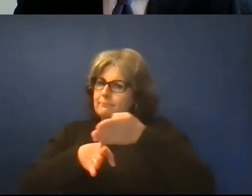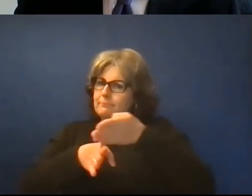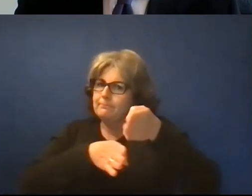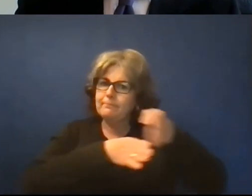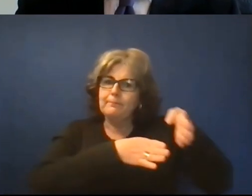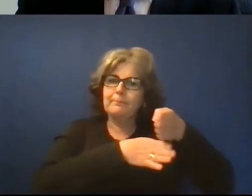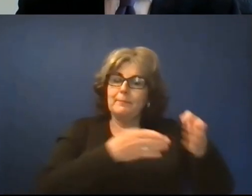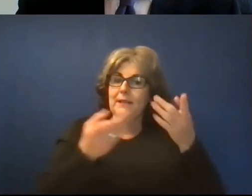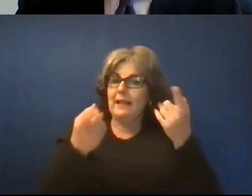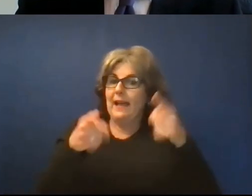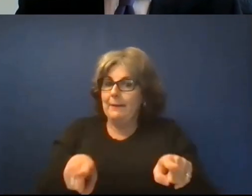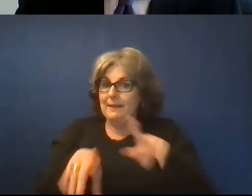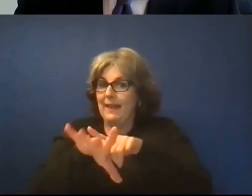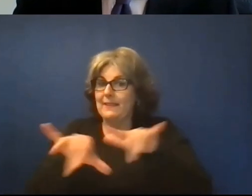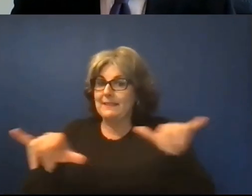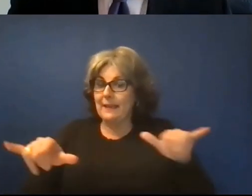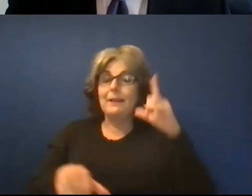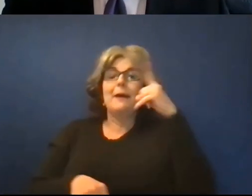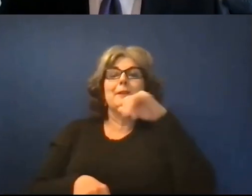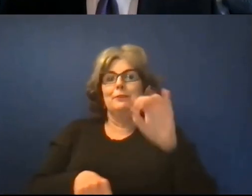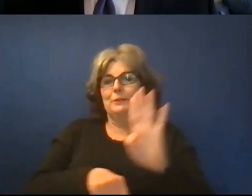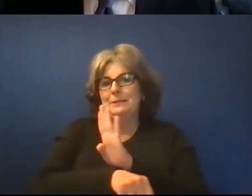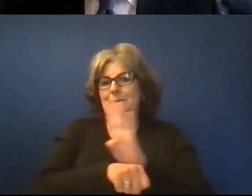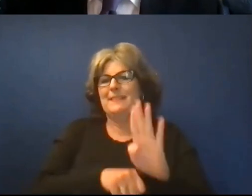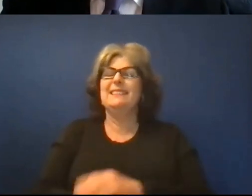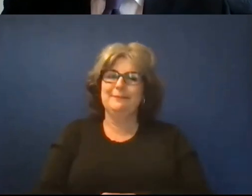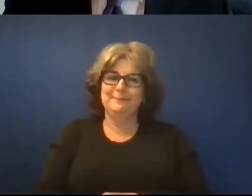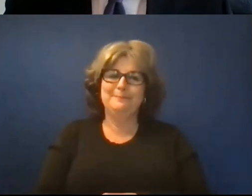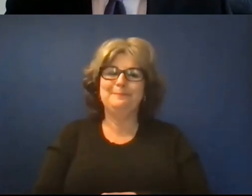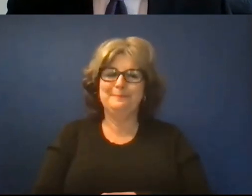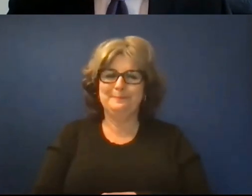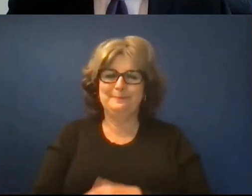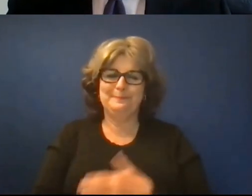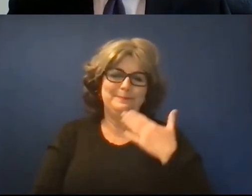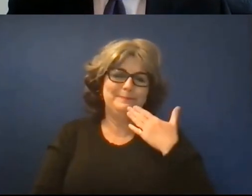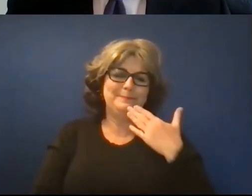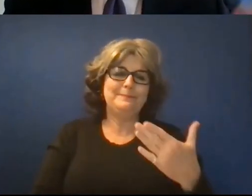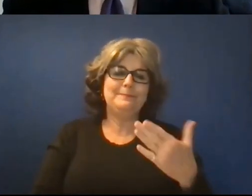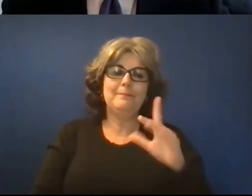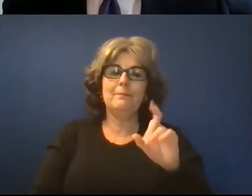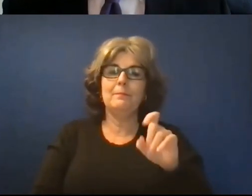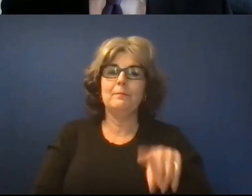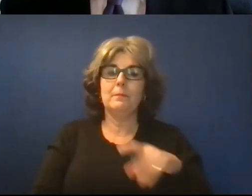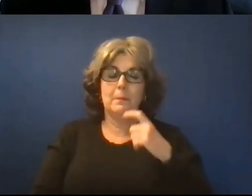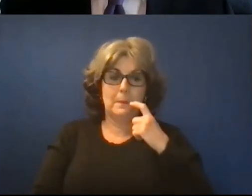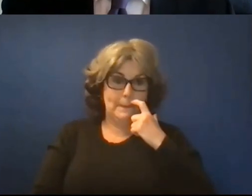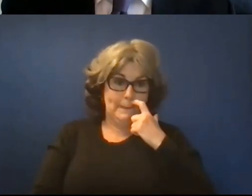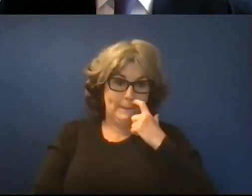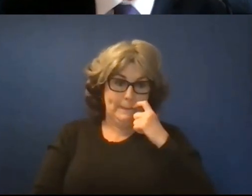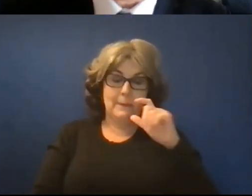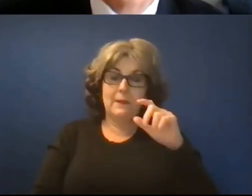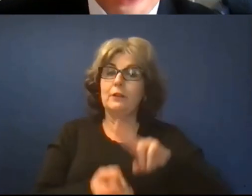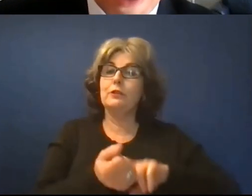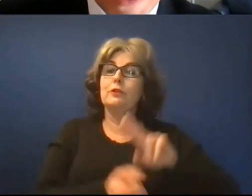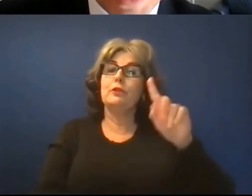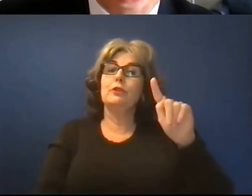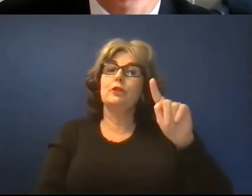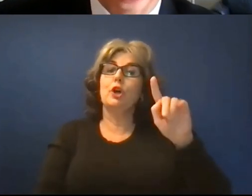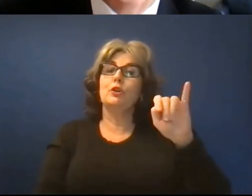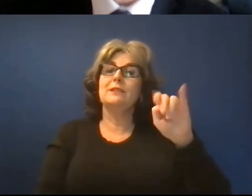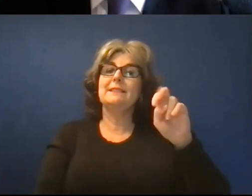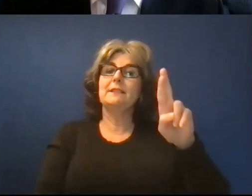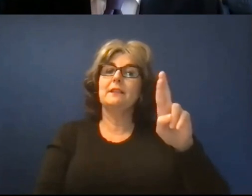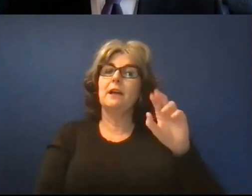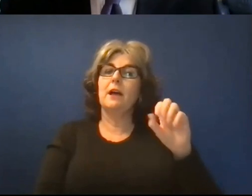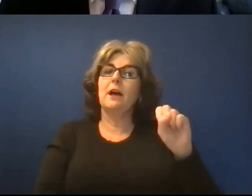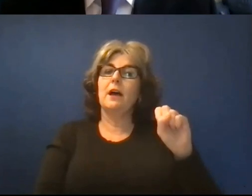lot happening at once and it looks very busy. Thank you very much. Question for, we'll start with Nurse Tenner. Question here from